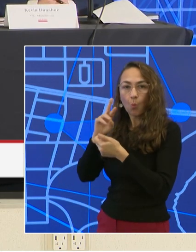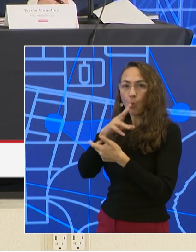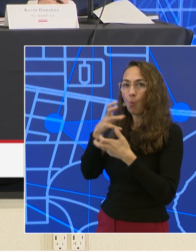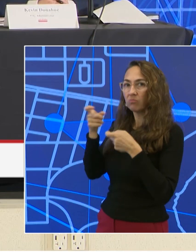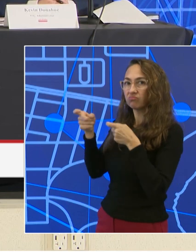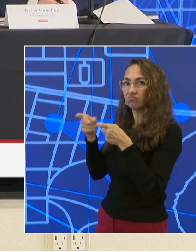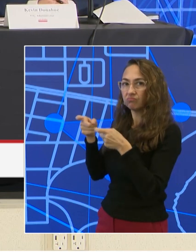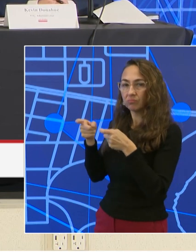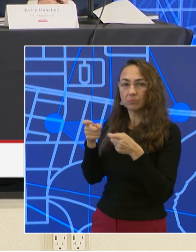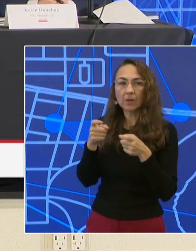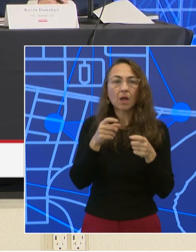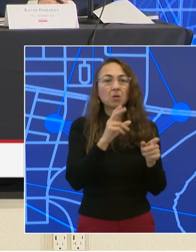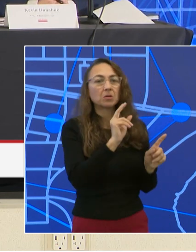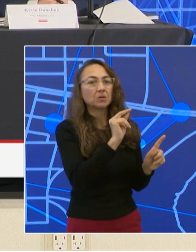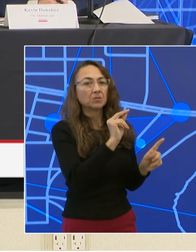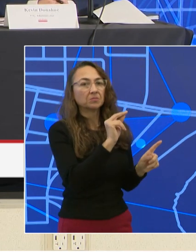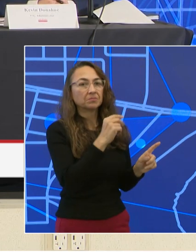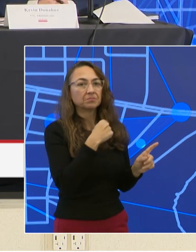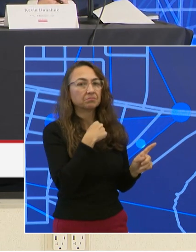impression.